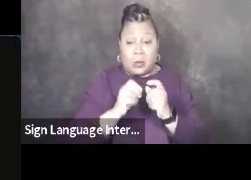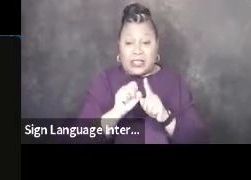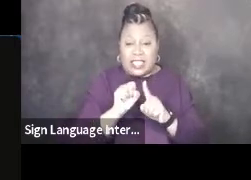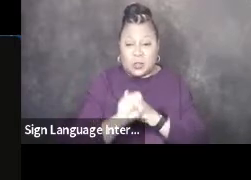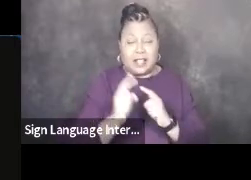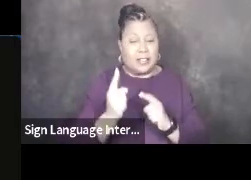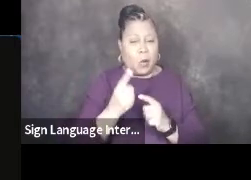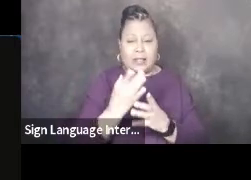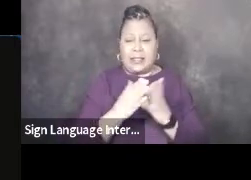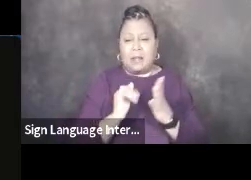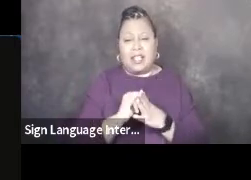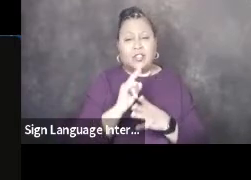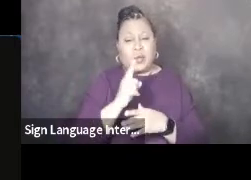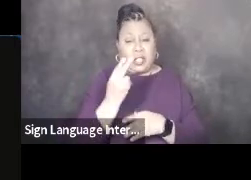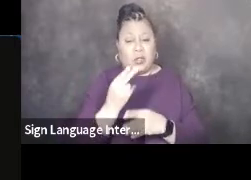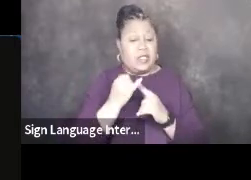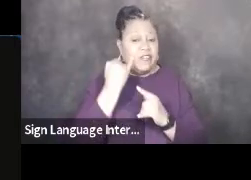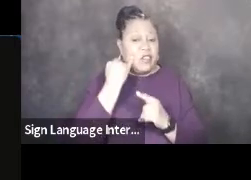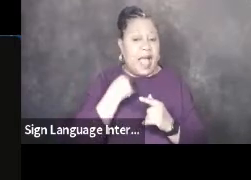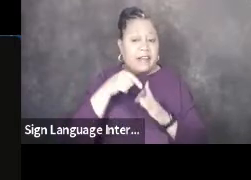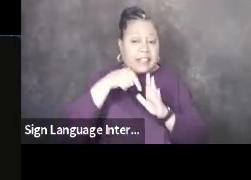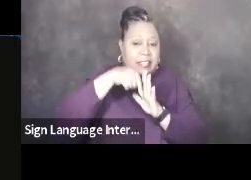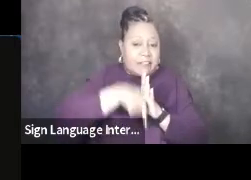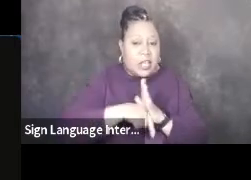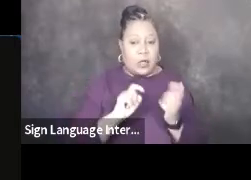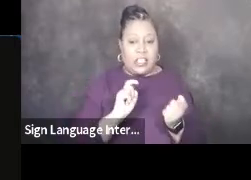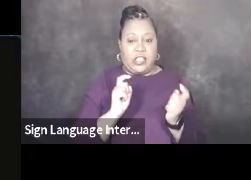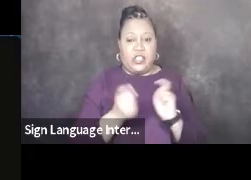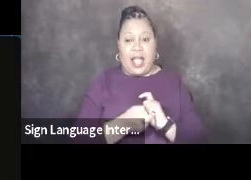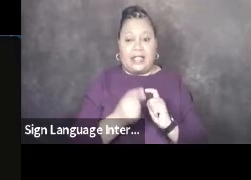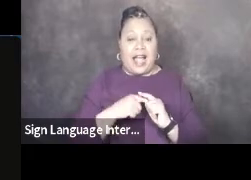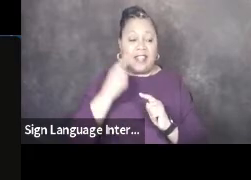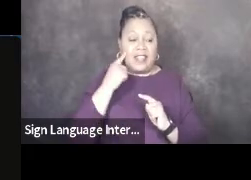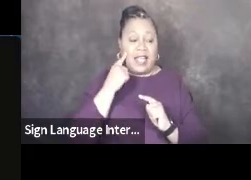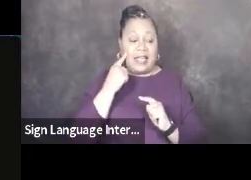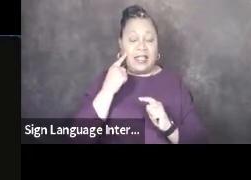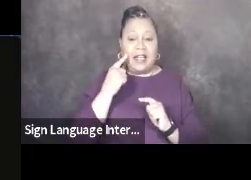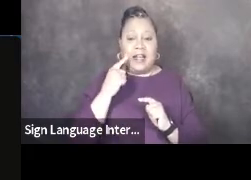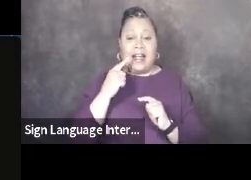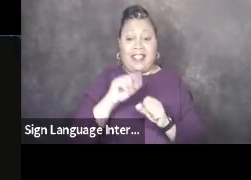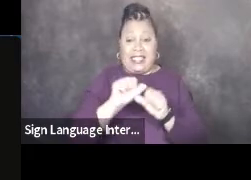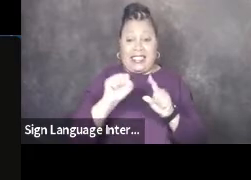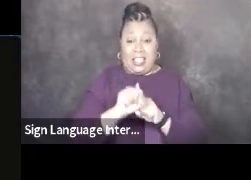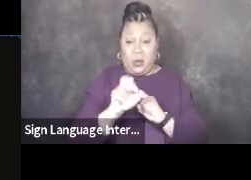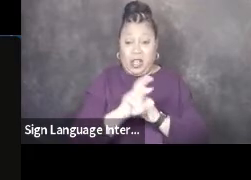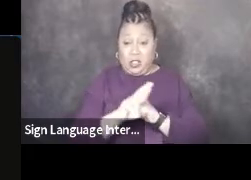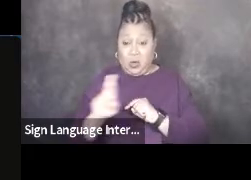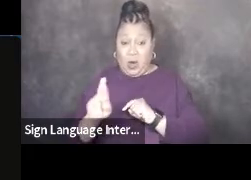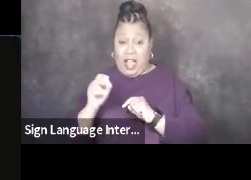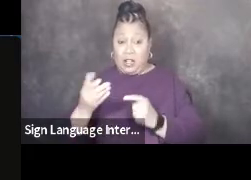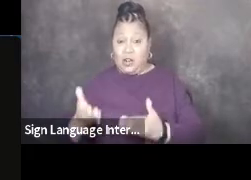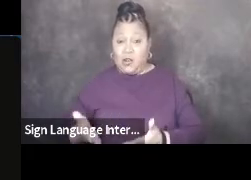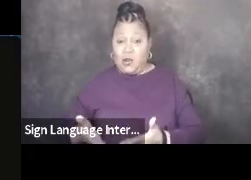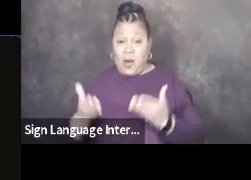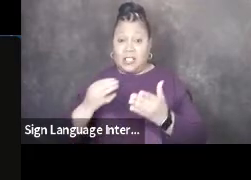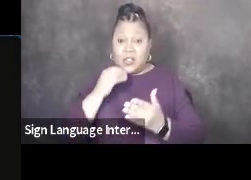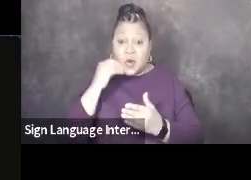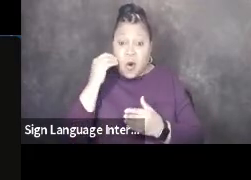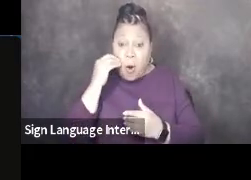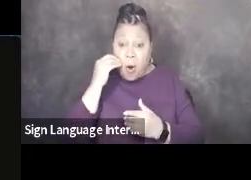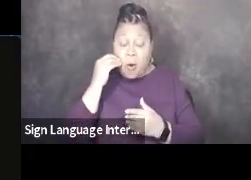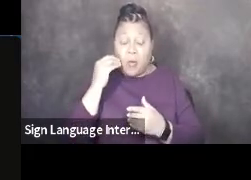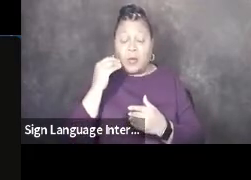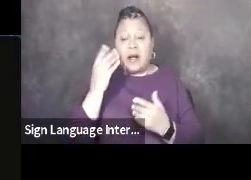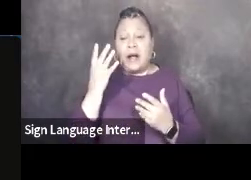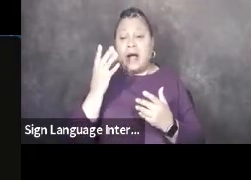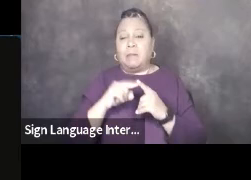only something you should really use if you have a severe change. I think the coastal situation on the right, where you're raising your home,